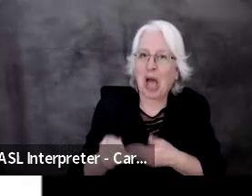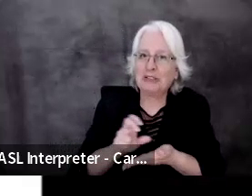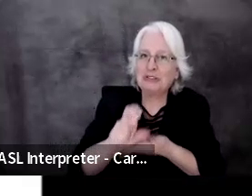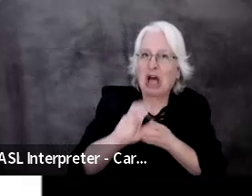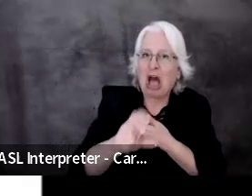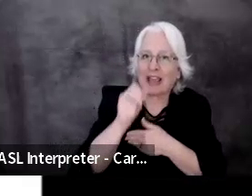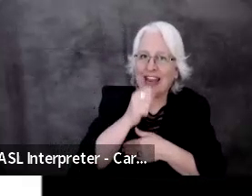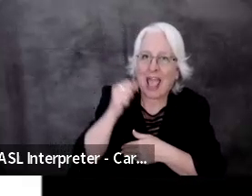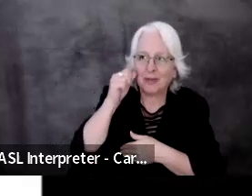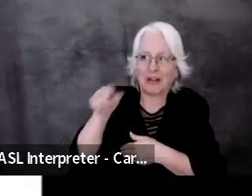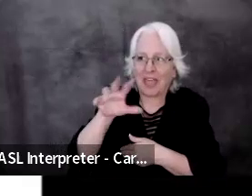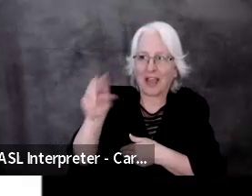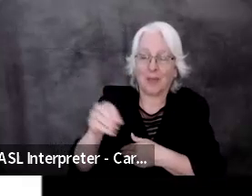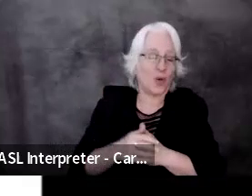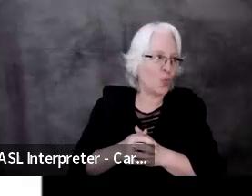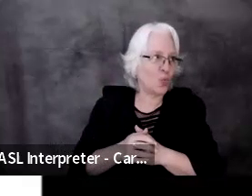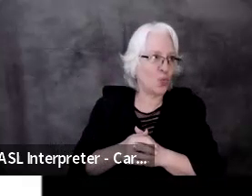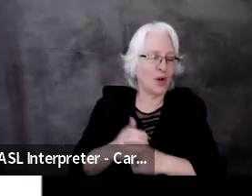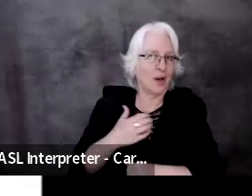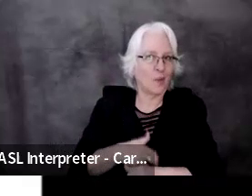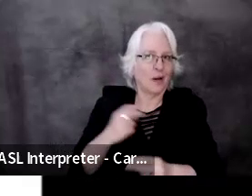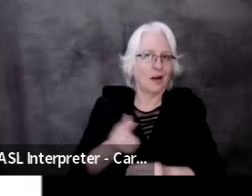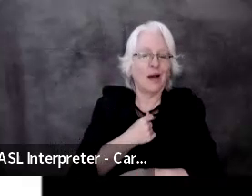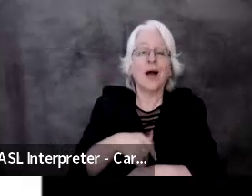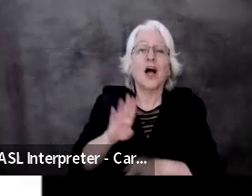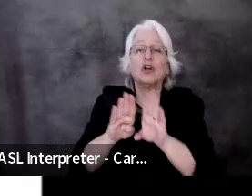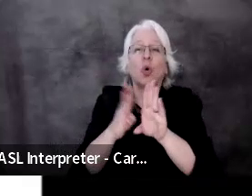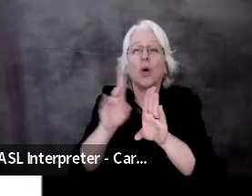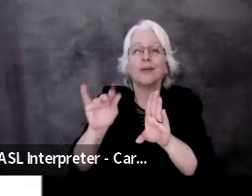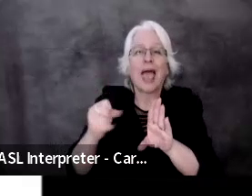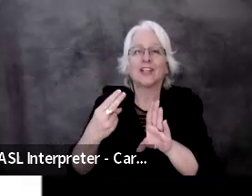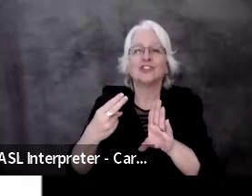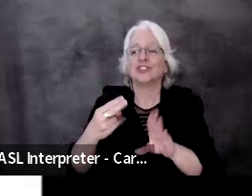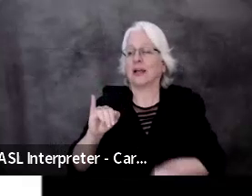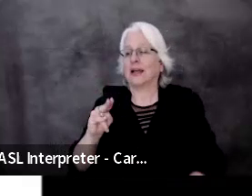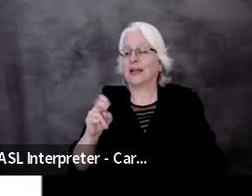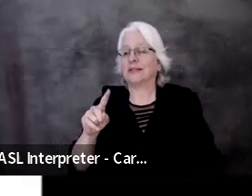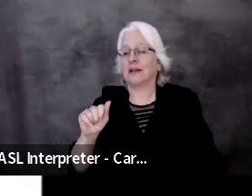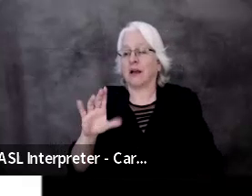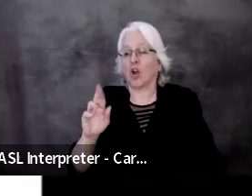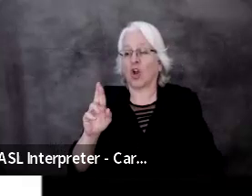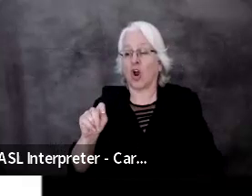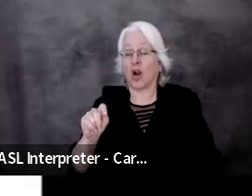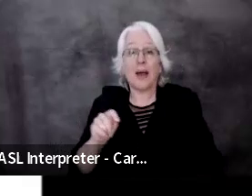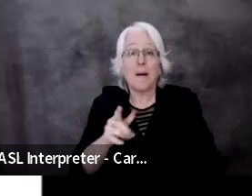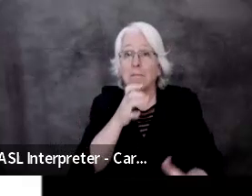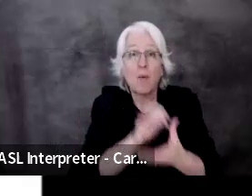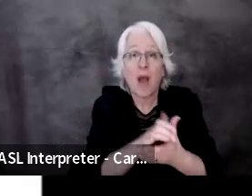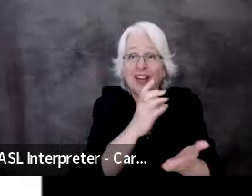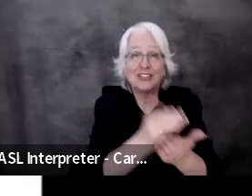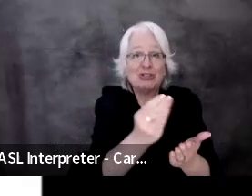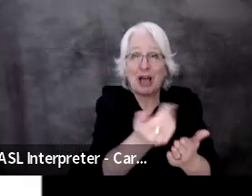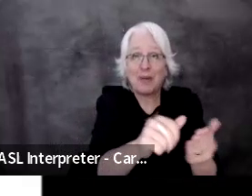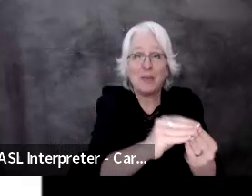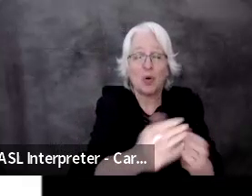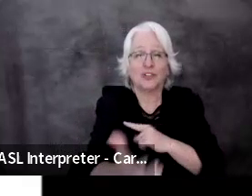My DoorDash and Instacart. My wife don't even shop anymore. She makes me do it. Right? These are